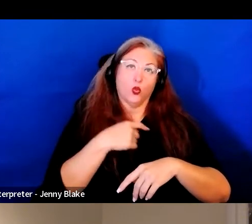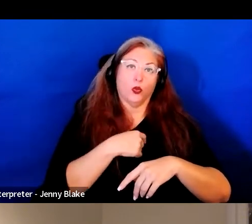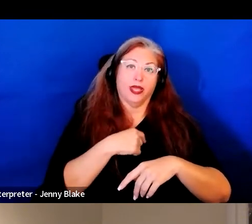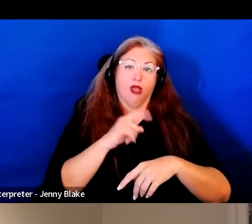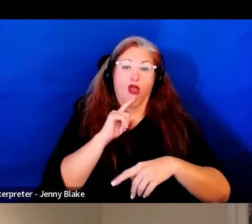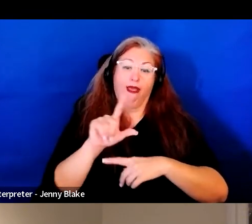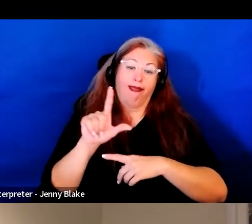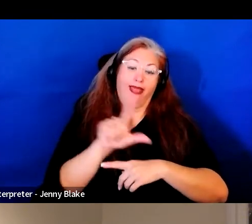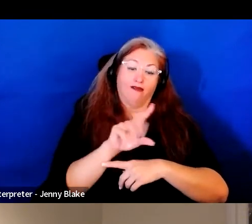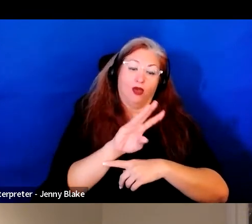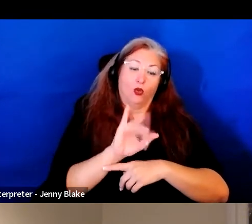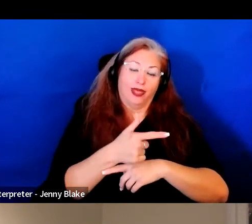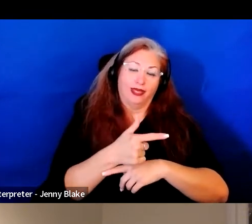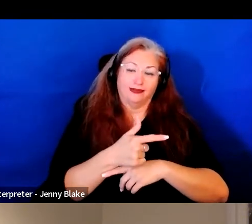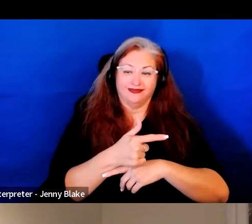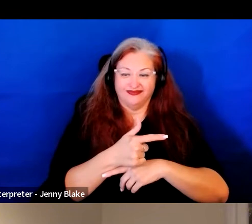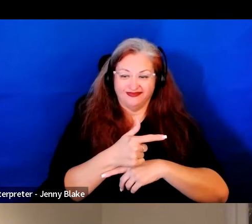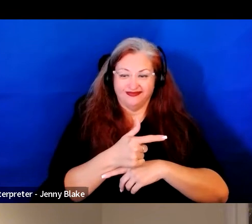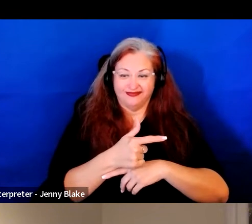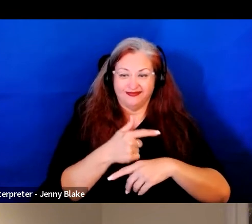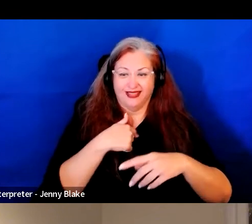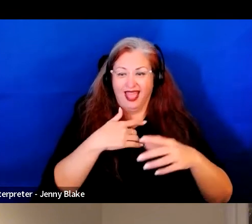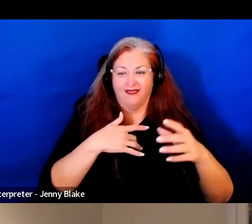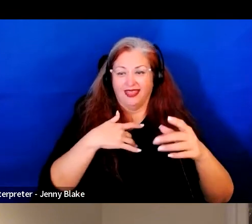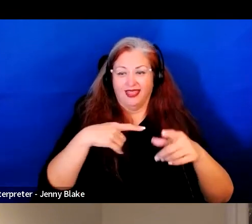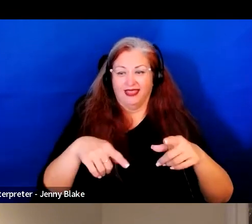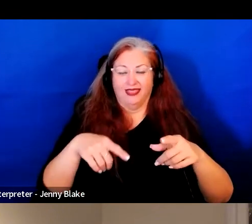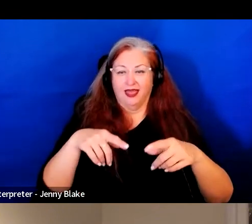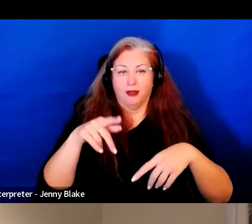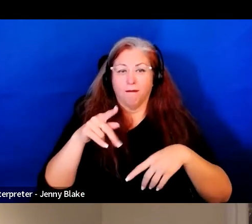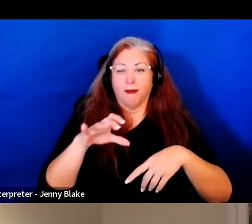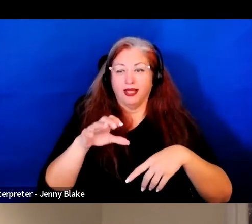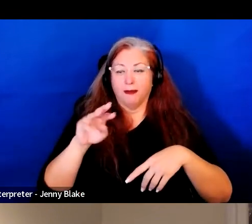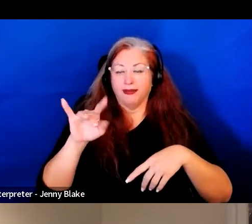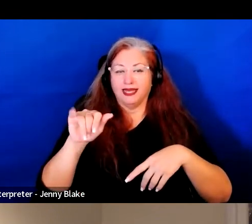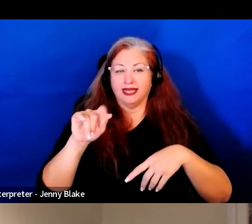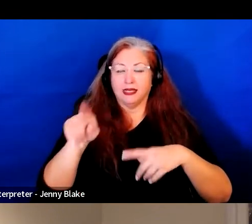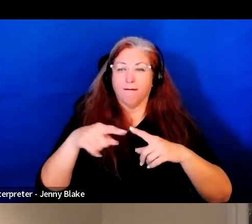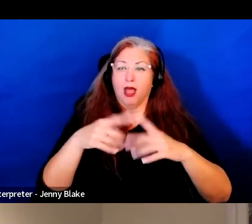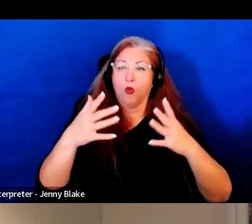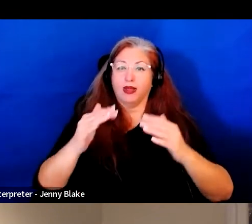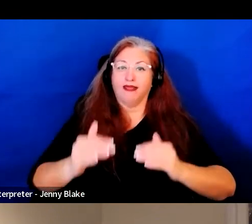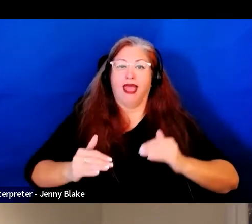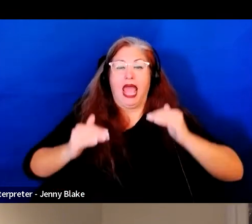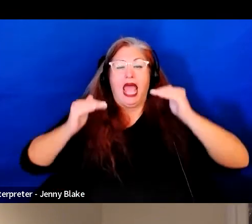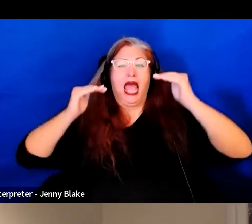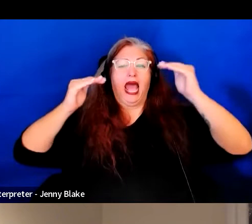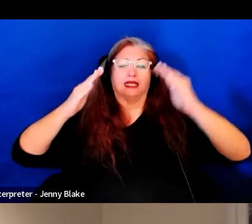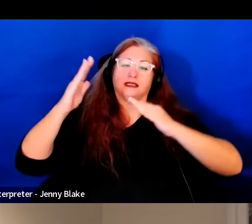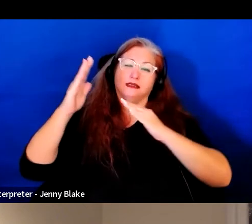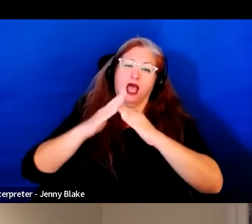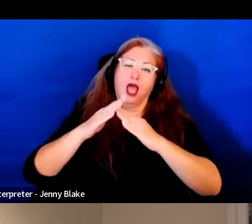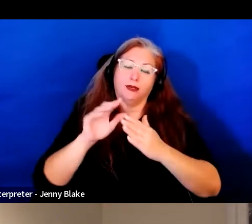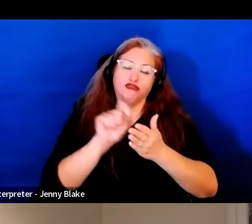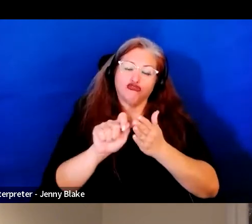left-wing, I feel like, you know, public media is really about the highest journalistic standards. You know, having worked on